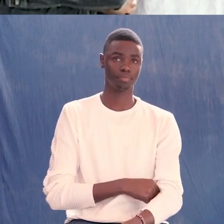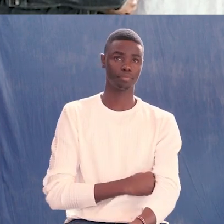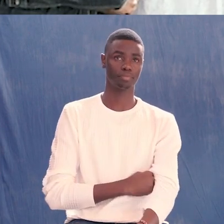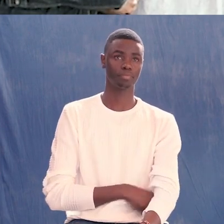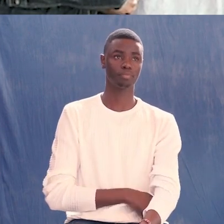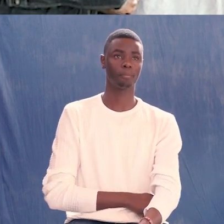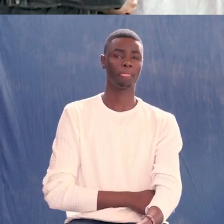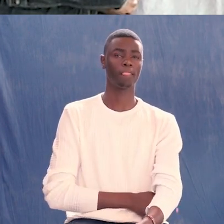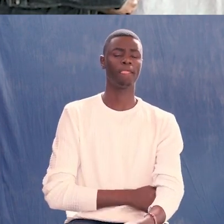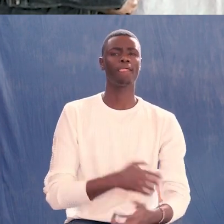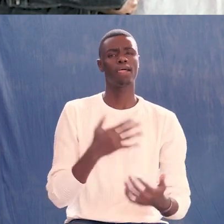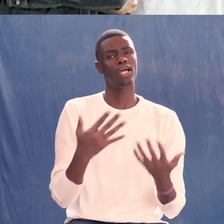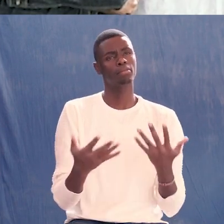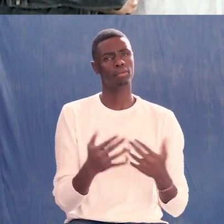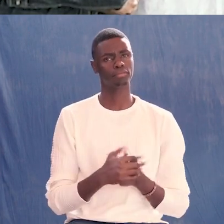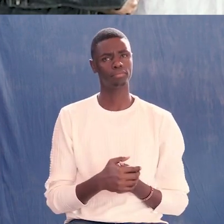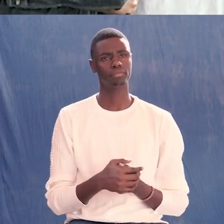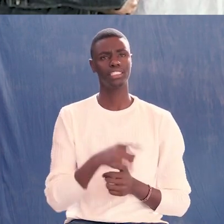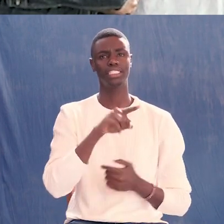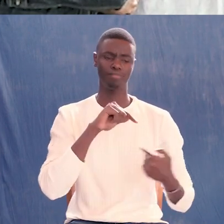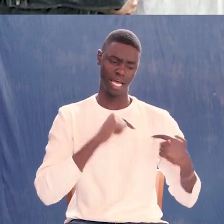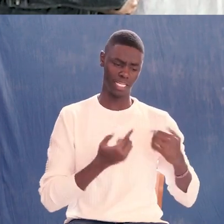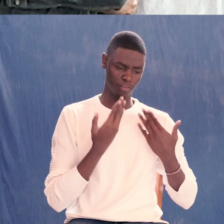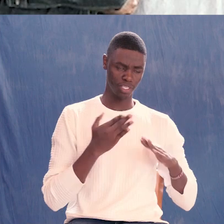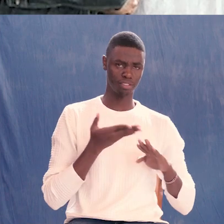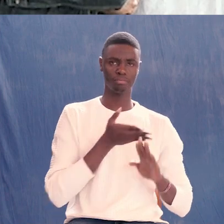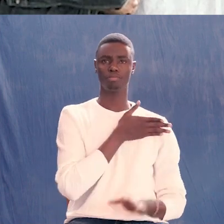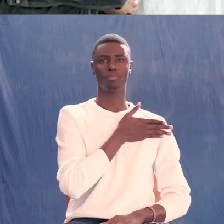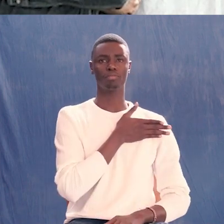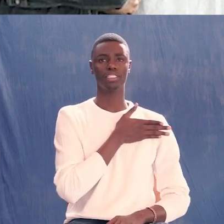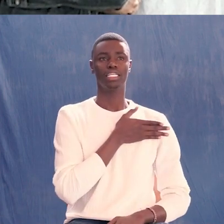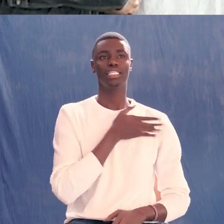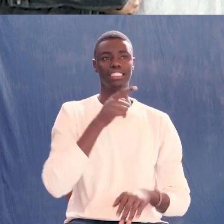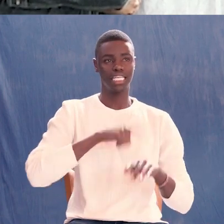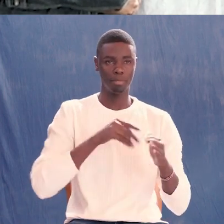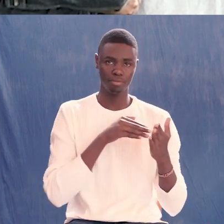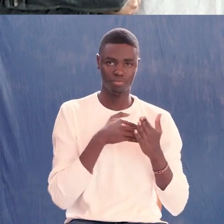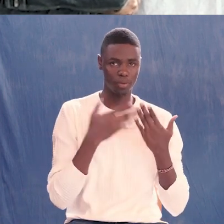And maybe you've been hurt in the past when you've been vulnerable.